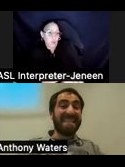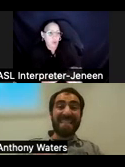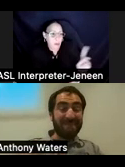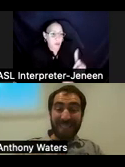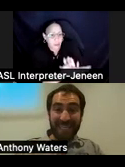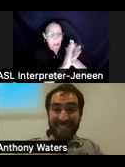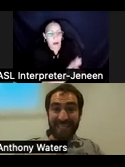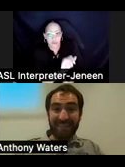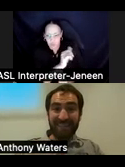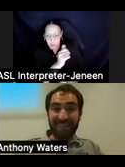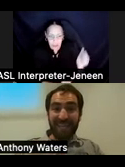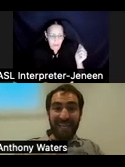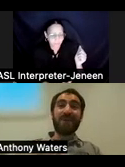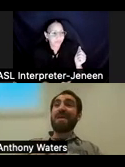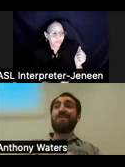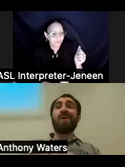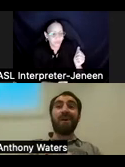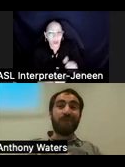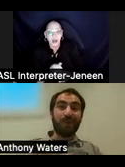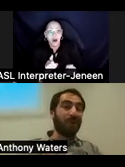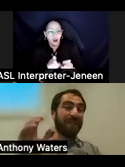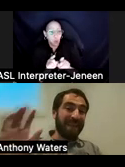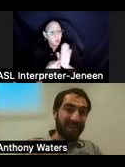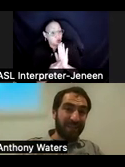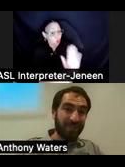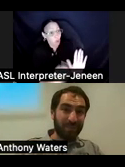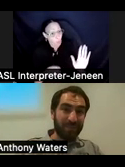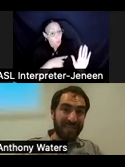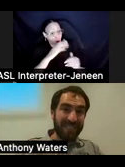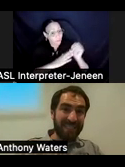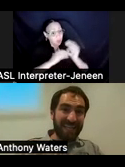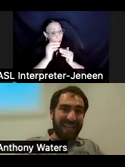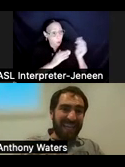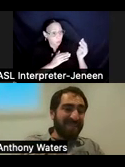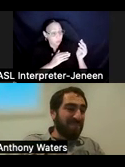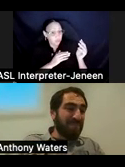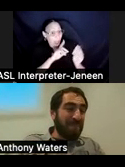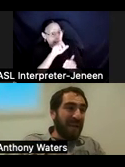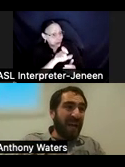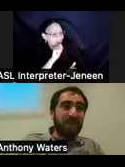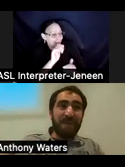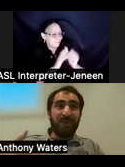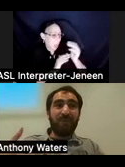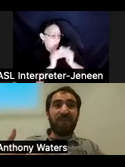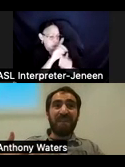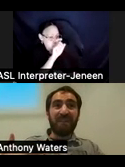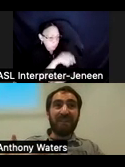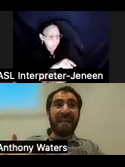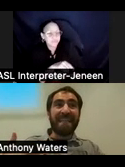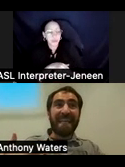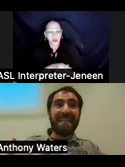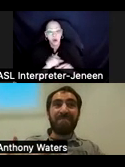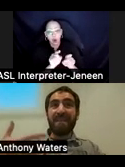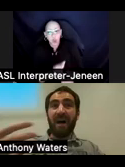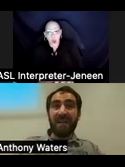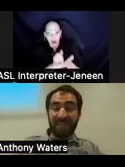suicide destigmatizes it. It shows that we're comfortable going to that uncomfortable space. And it helps people feel like